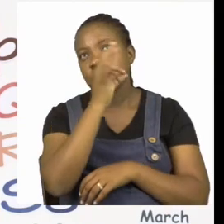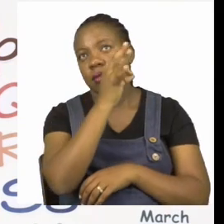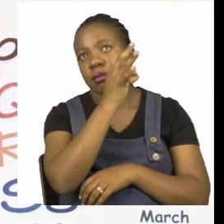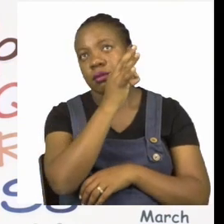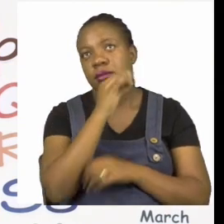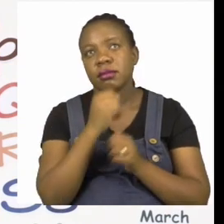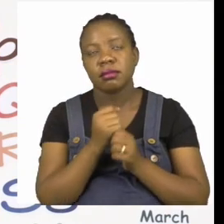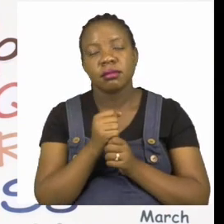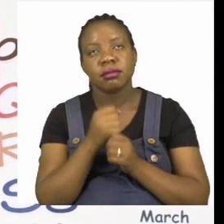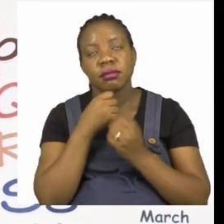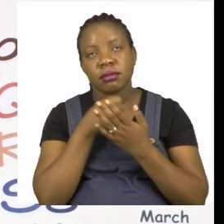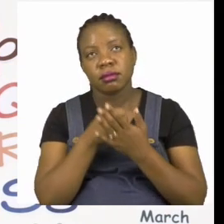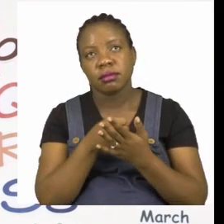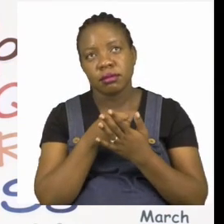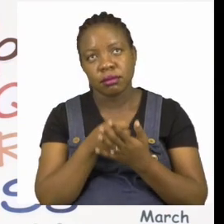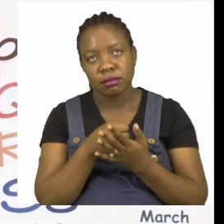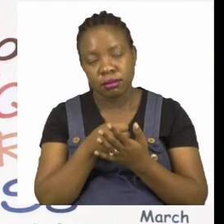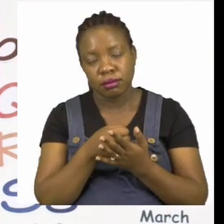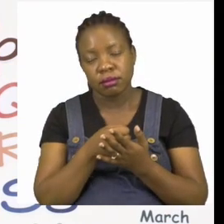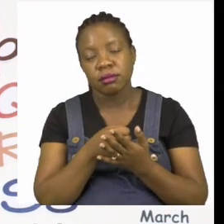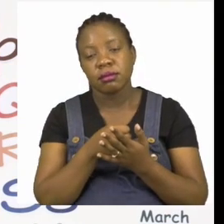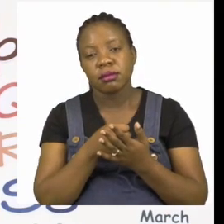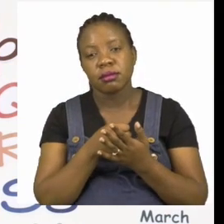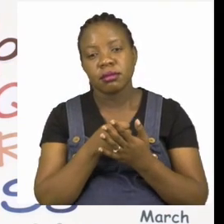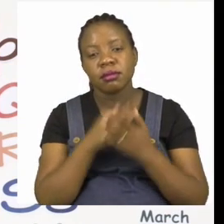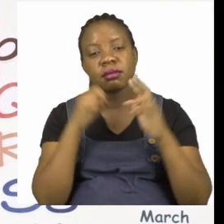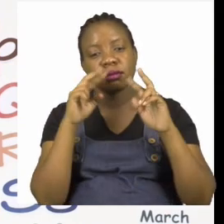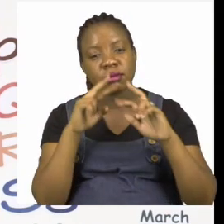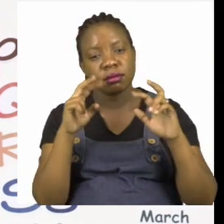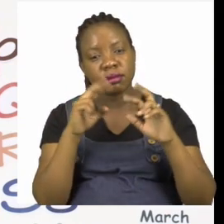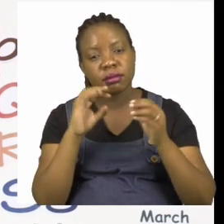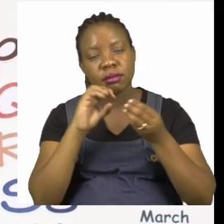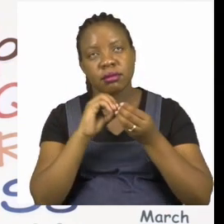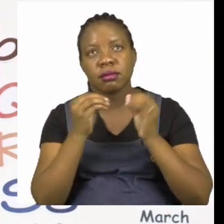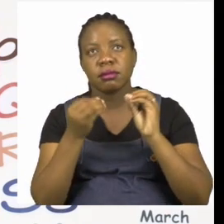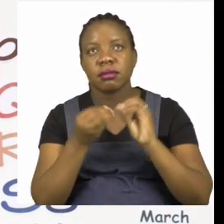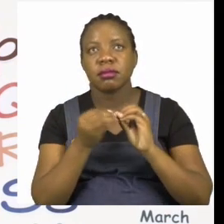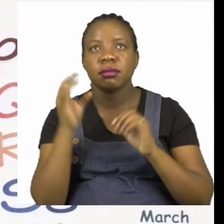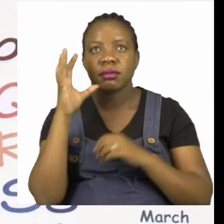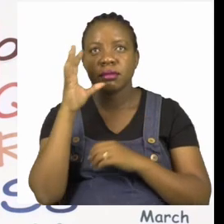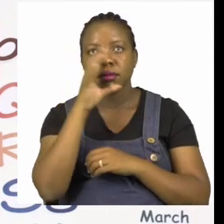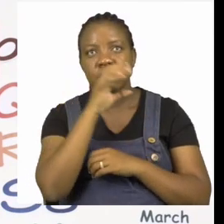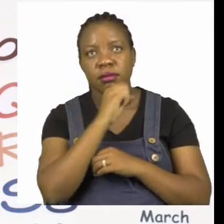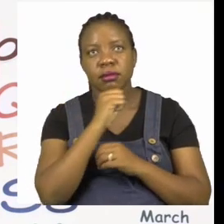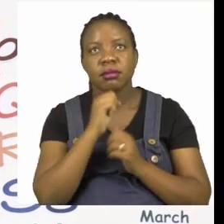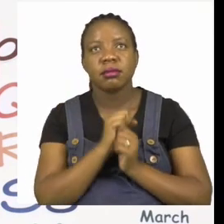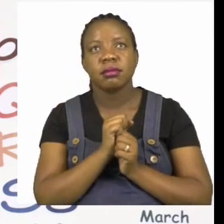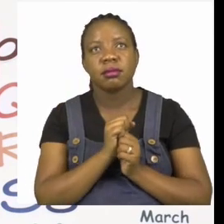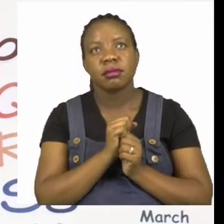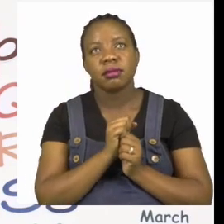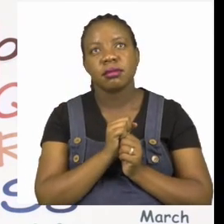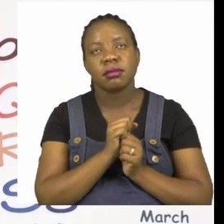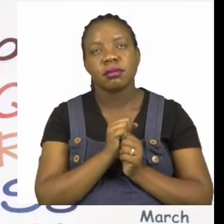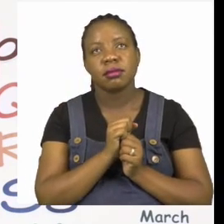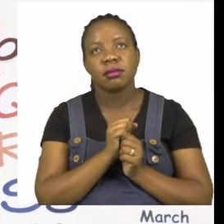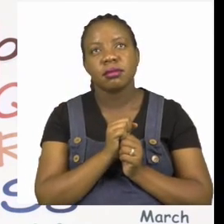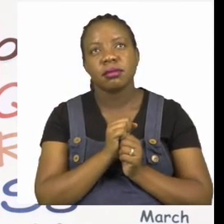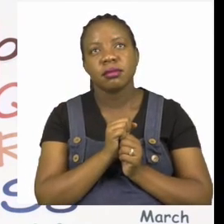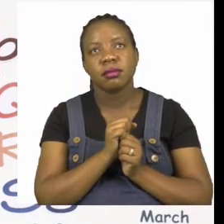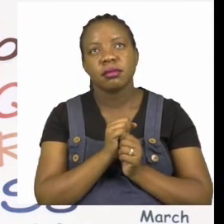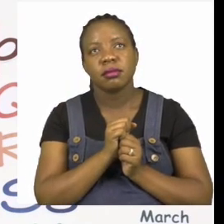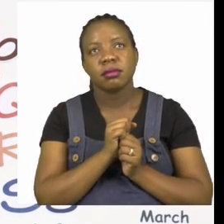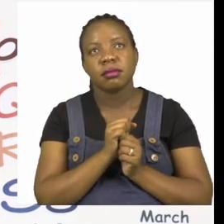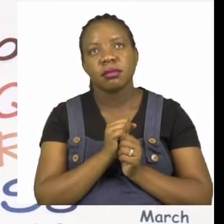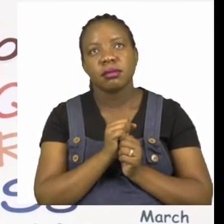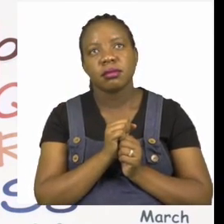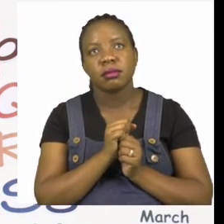to try and find out the missing number to bond it to the number you can see, so that it